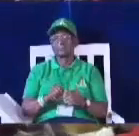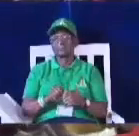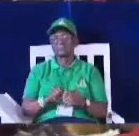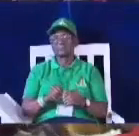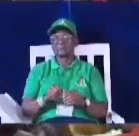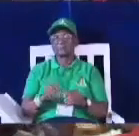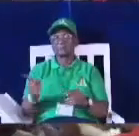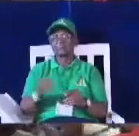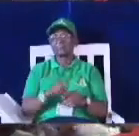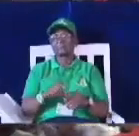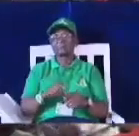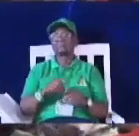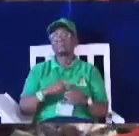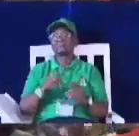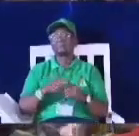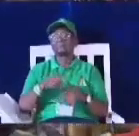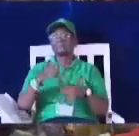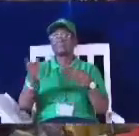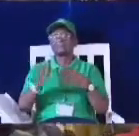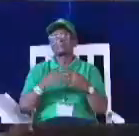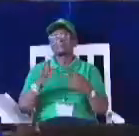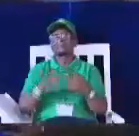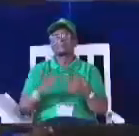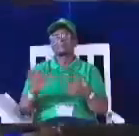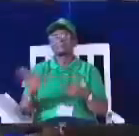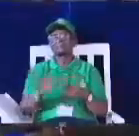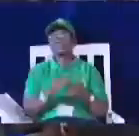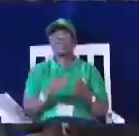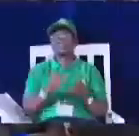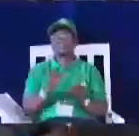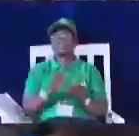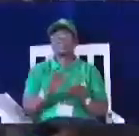and then you go back to your seats. Congratulations.